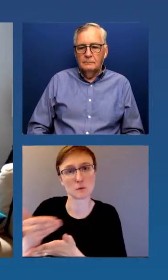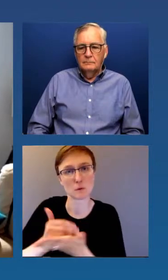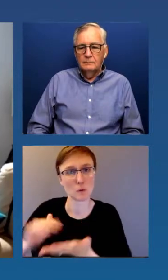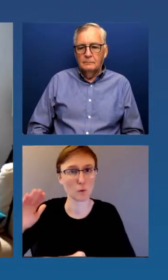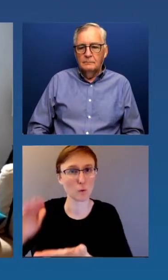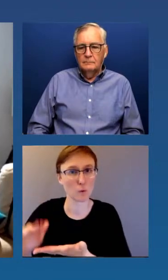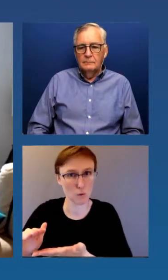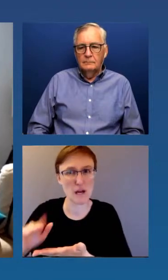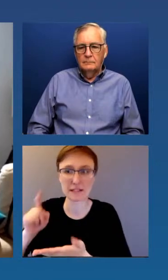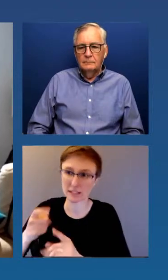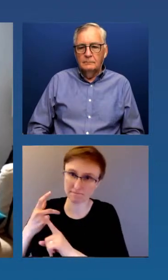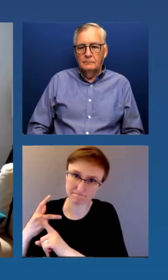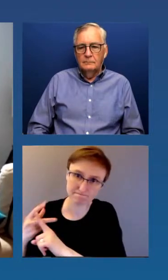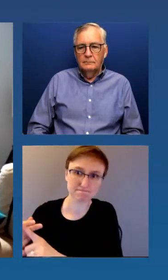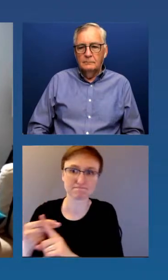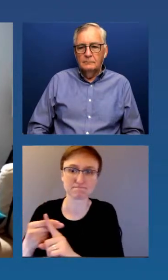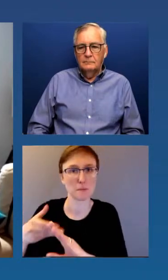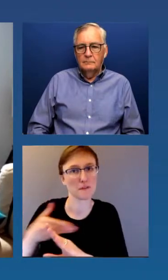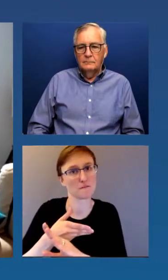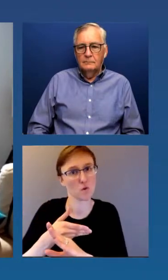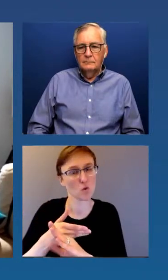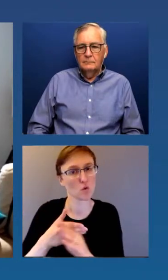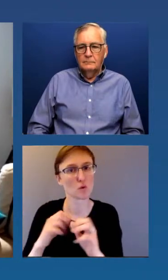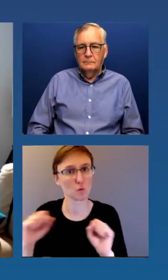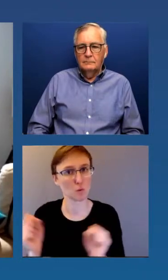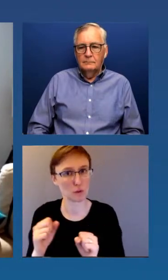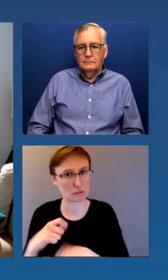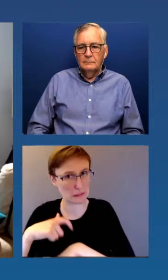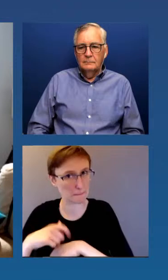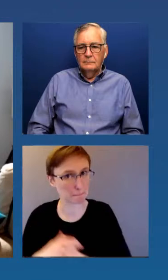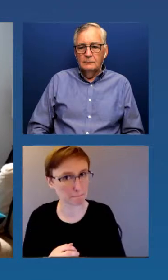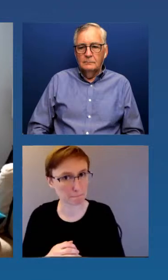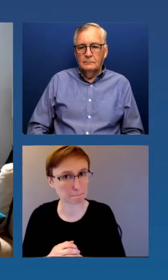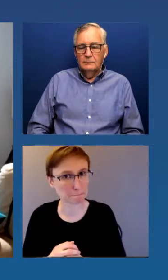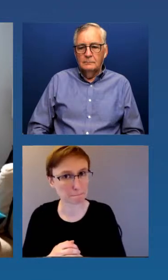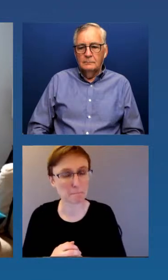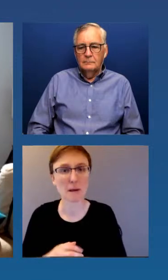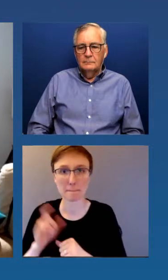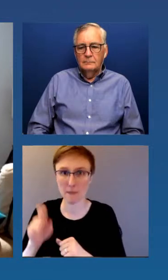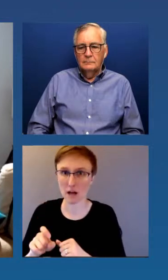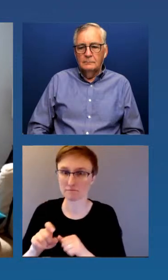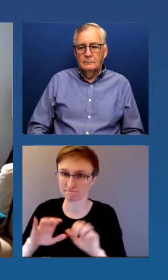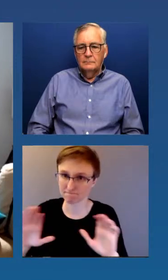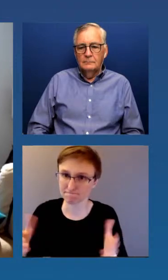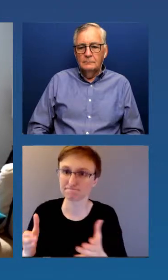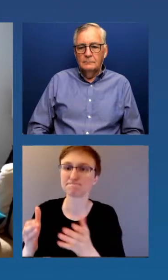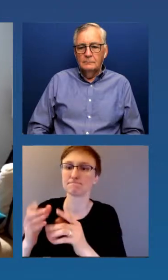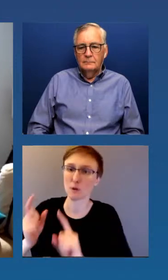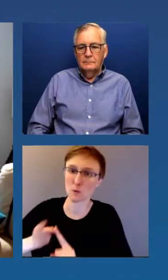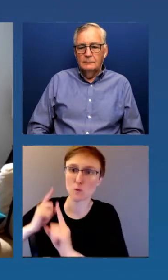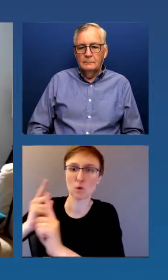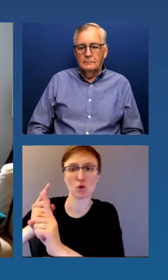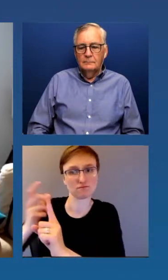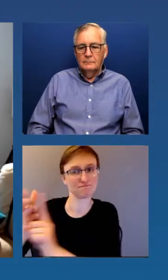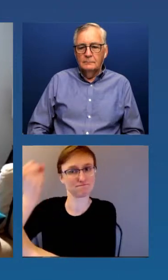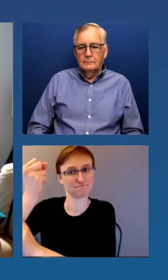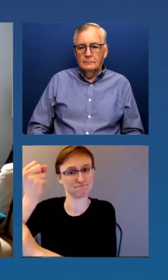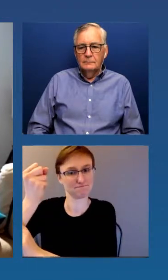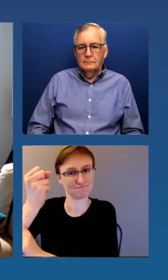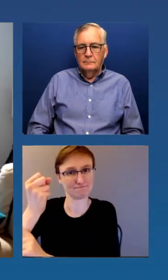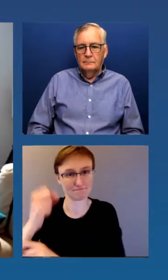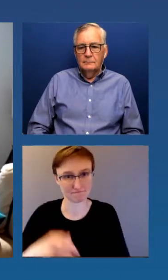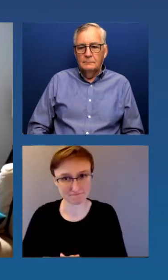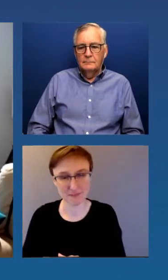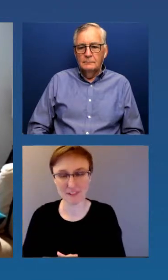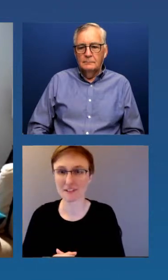winter sets in. And then we need to pull our best efforts to reach that goal, Ottawa style.